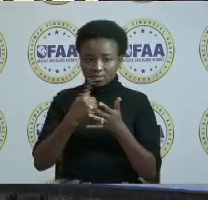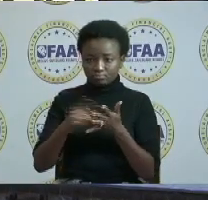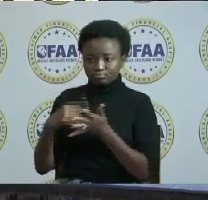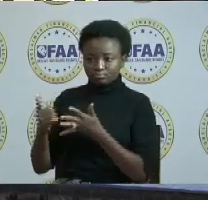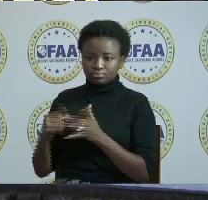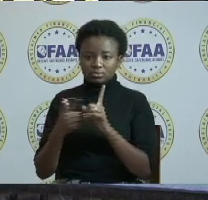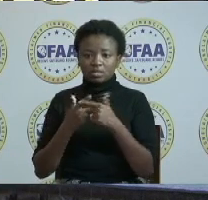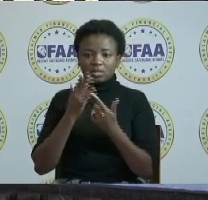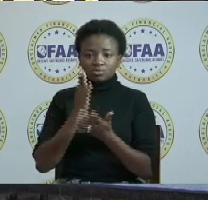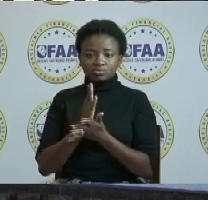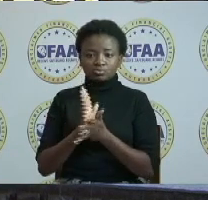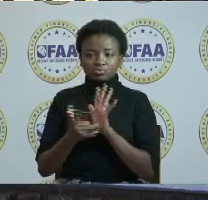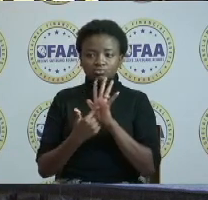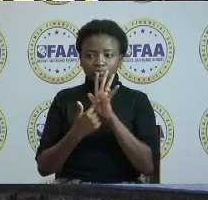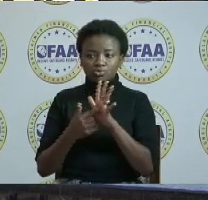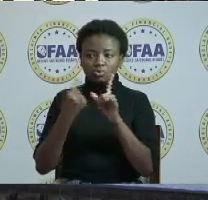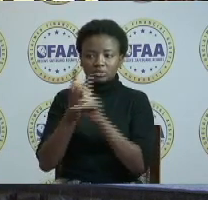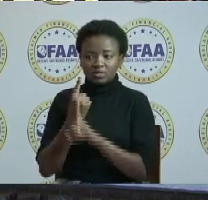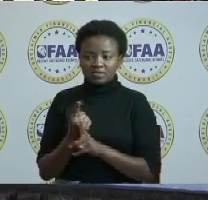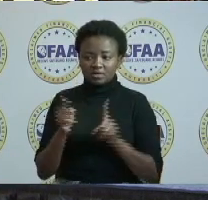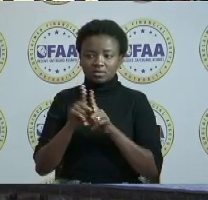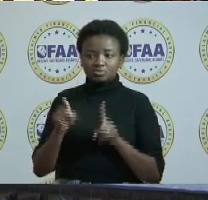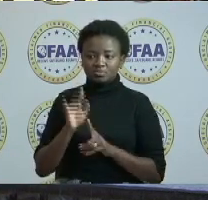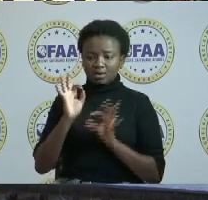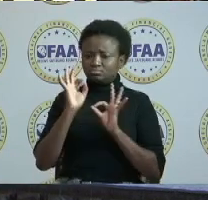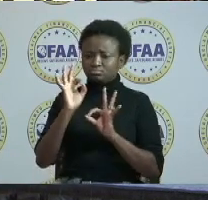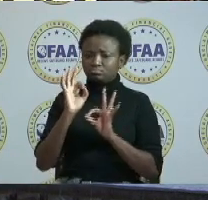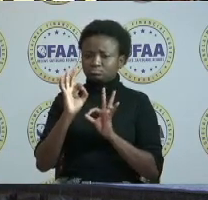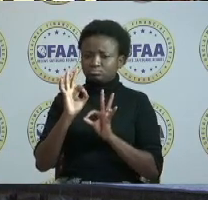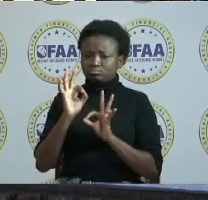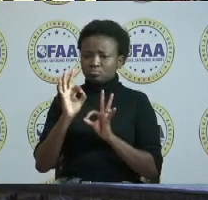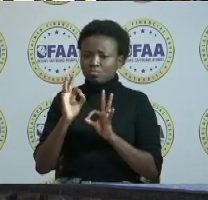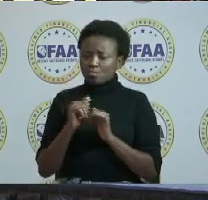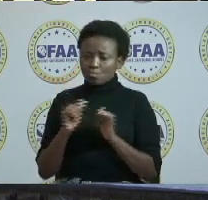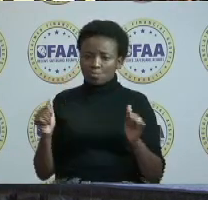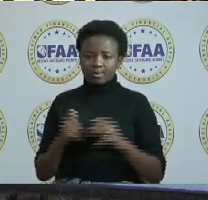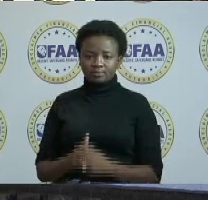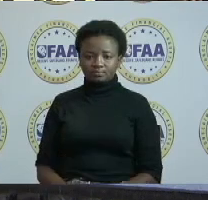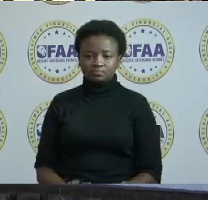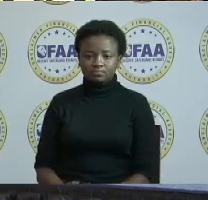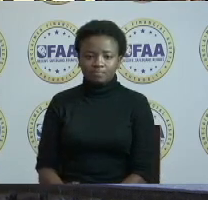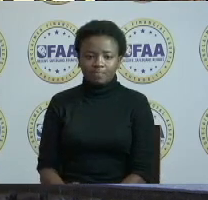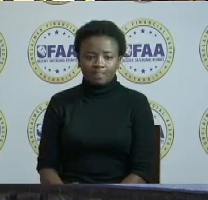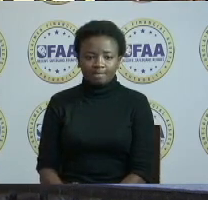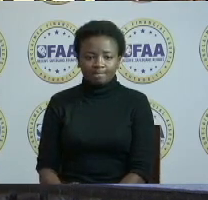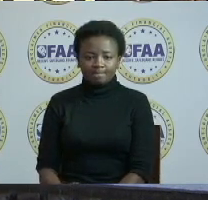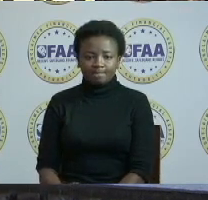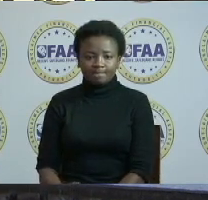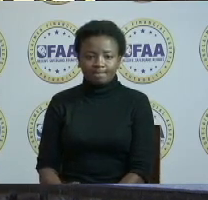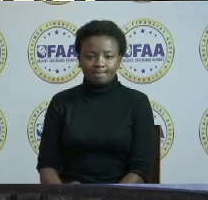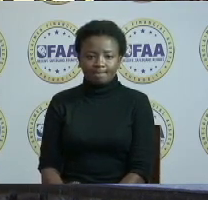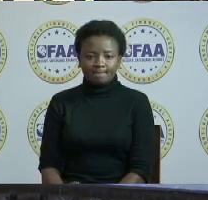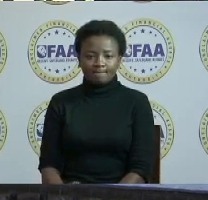differentiate to make it efficient, that the way you process a 17 shillings claim is not the same way you process a 1 million or so claim. So